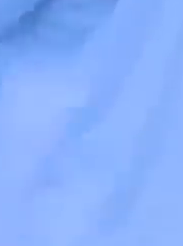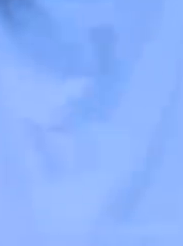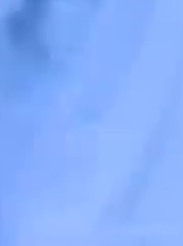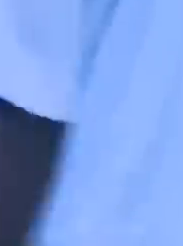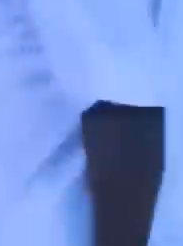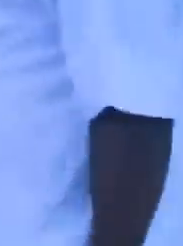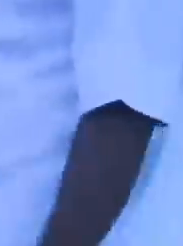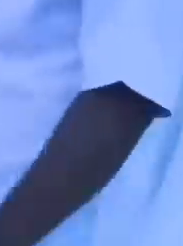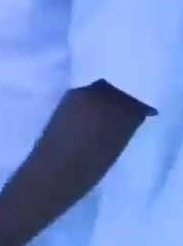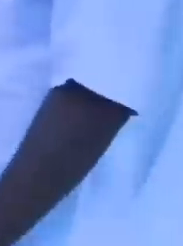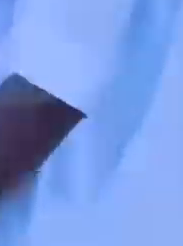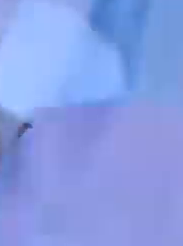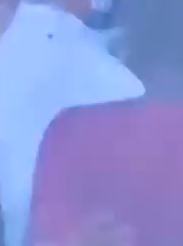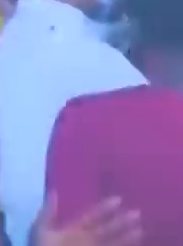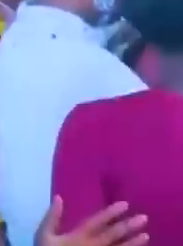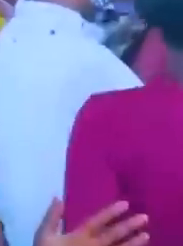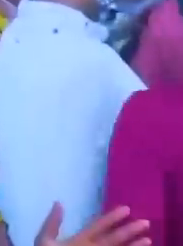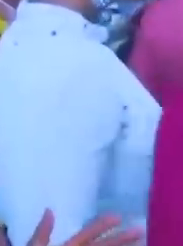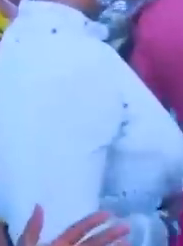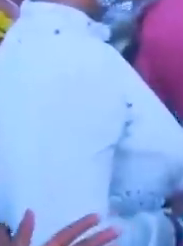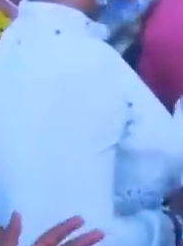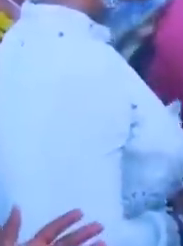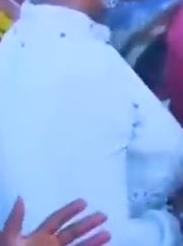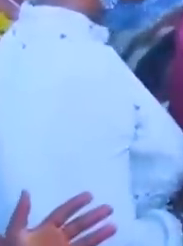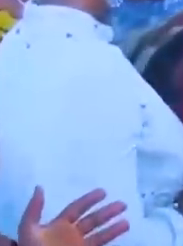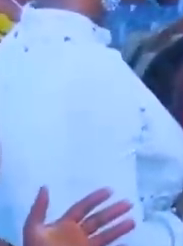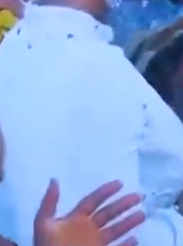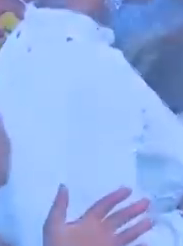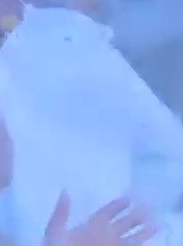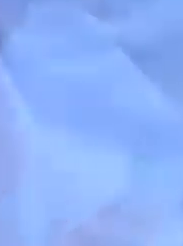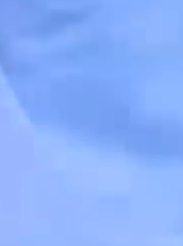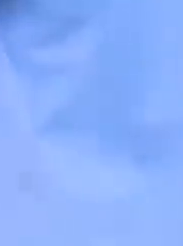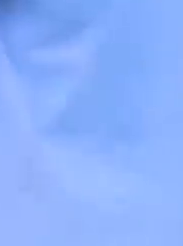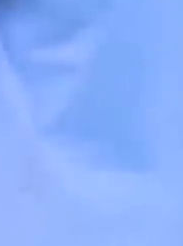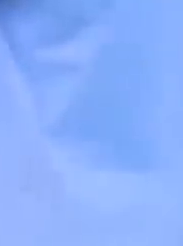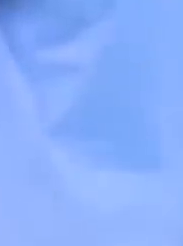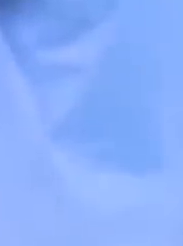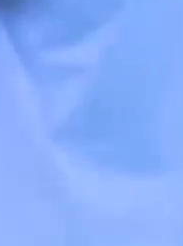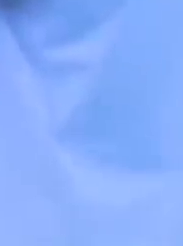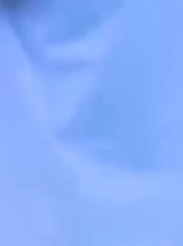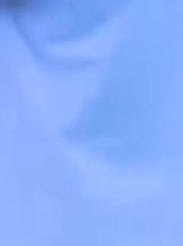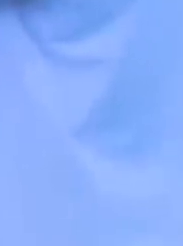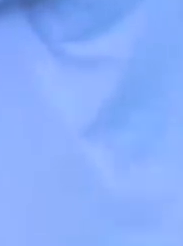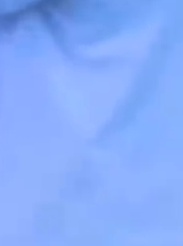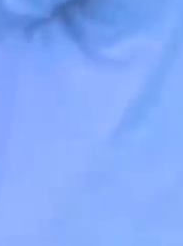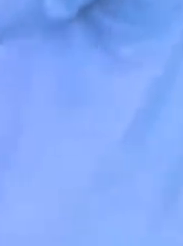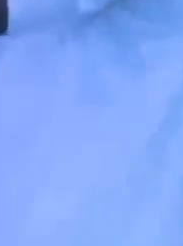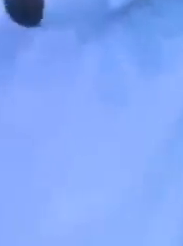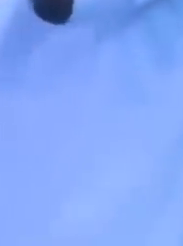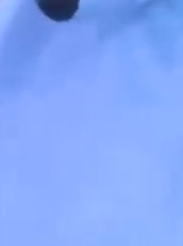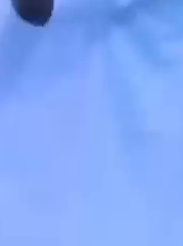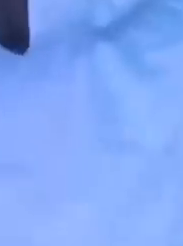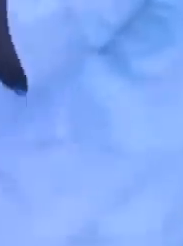any can come on our lower, and no one is helping you. Say, be Sise. At least he's working. Oh, then, lower and lower, and you need